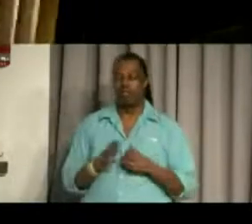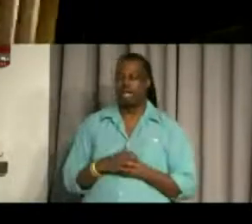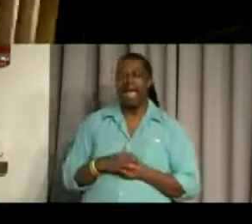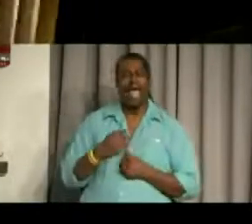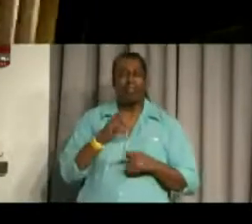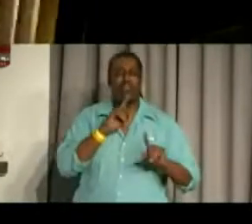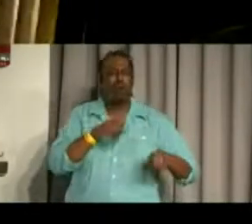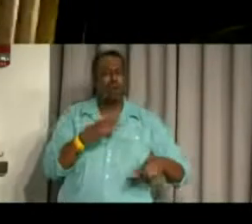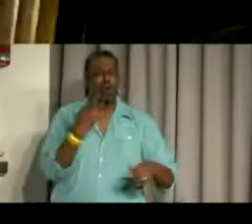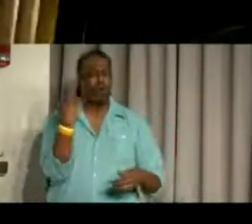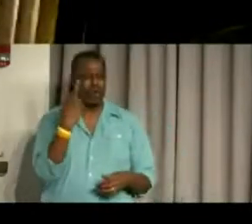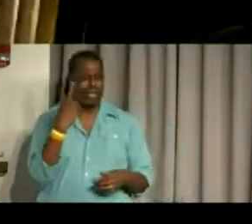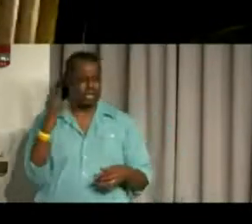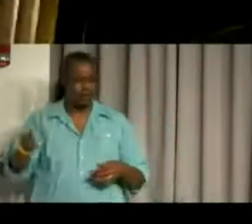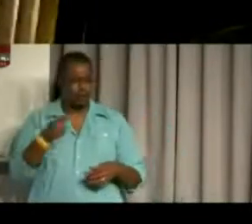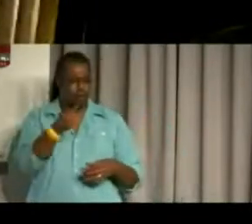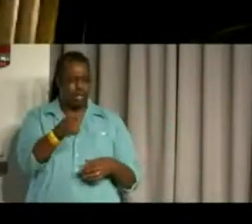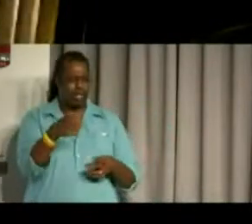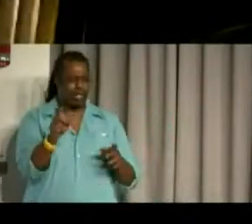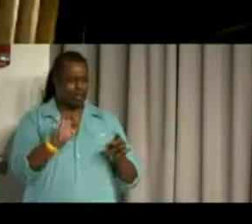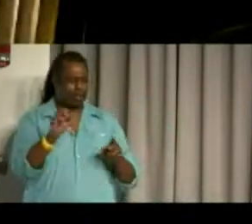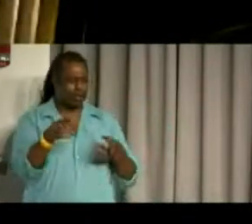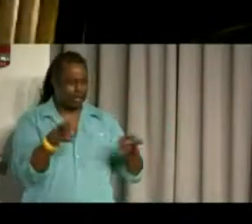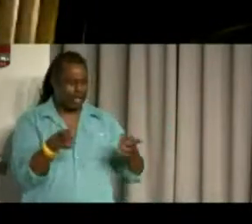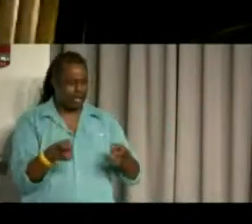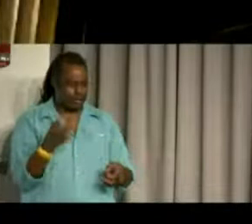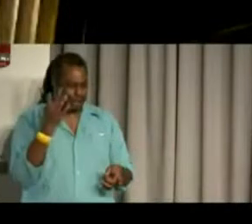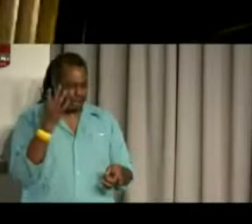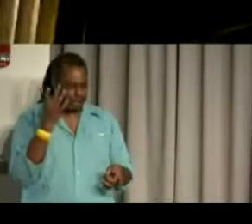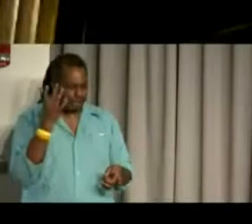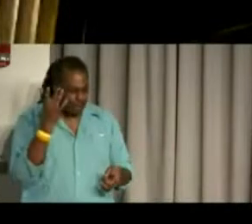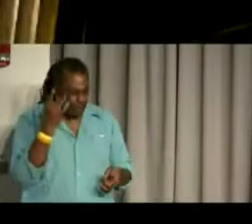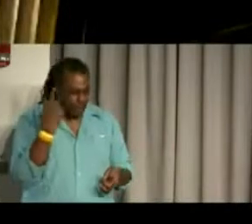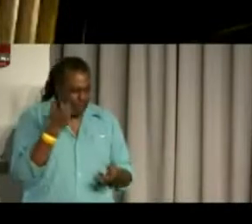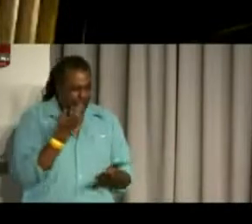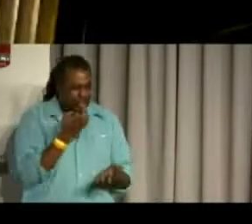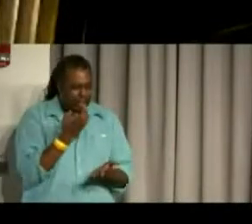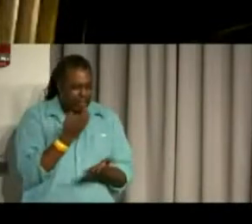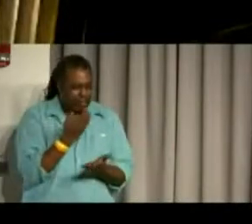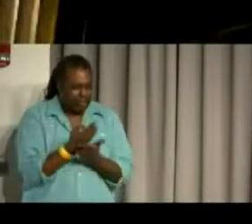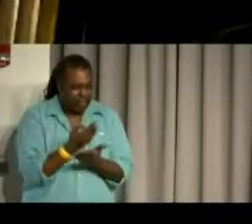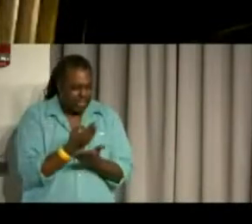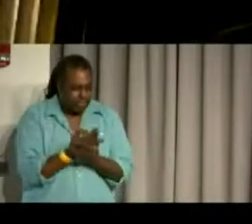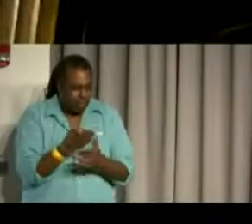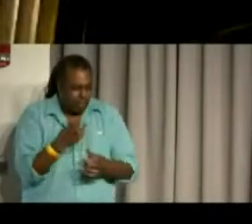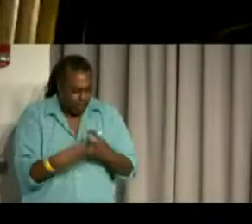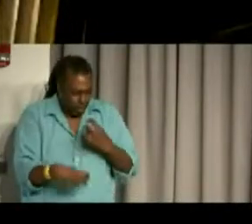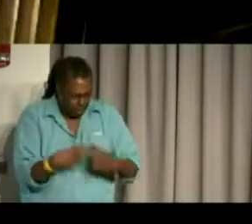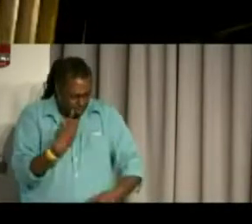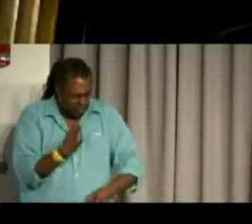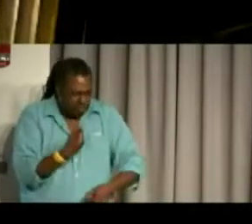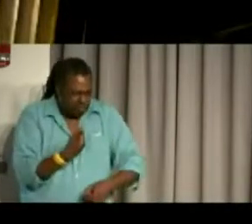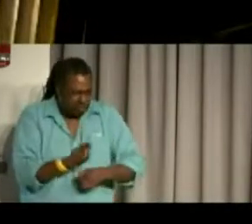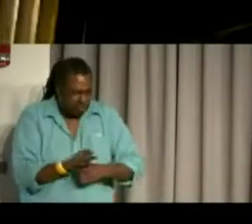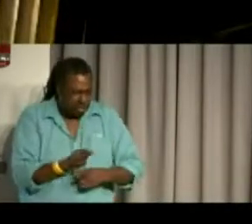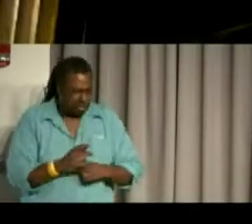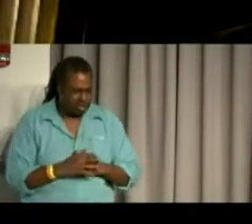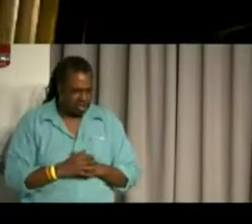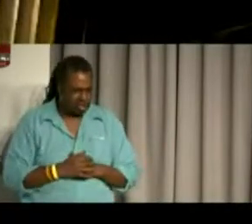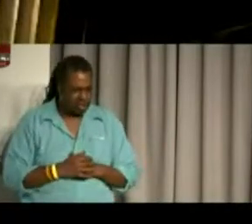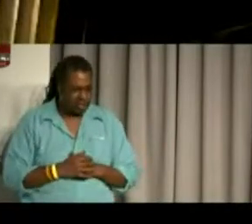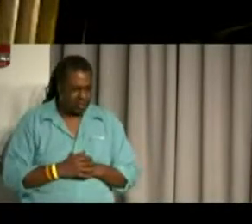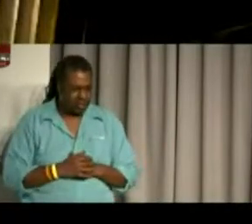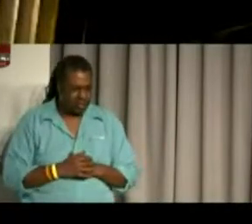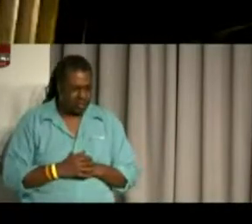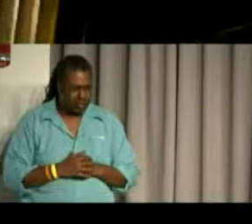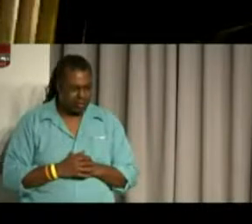appointing an emergency manager, if I'm correct, is fiscal distress, financial